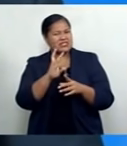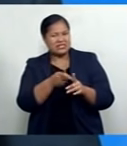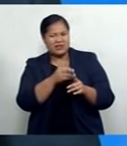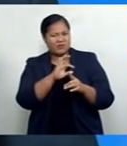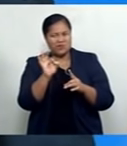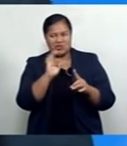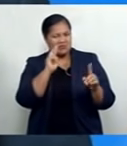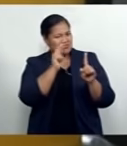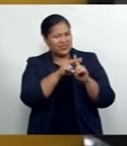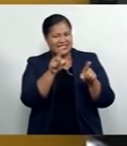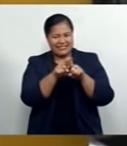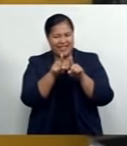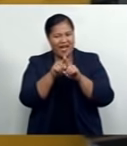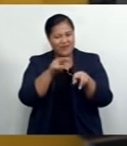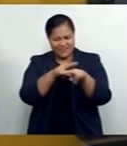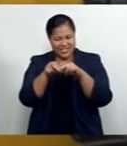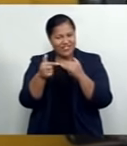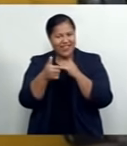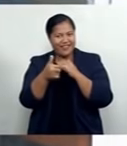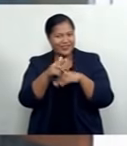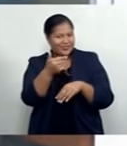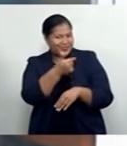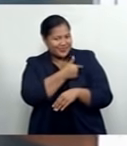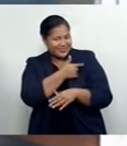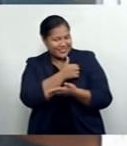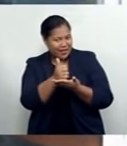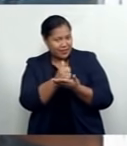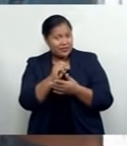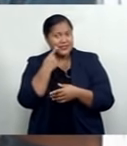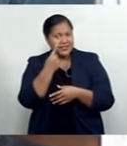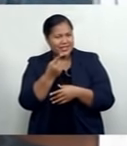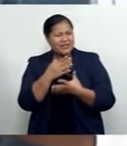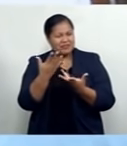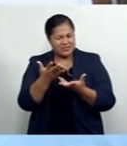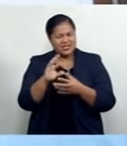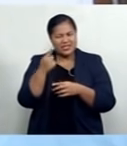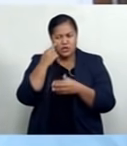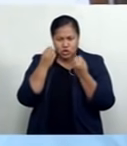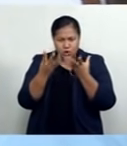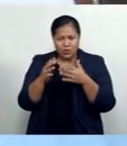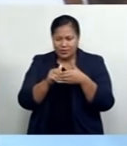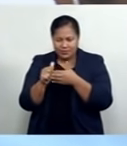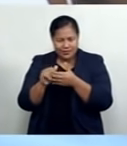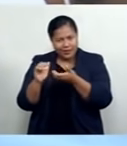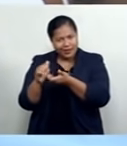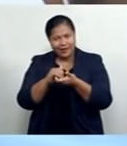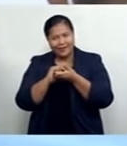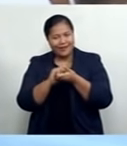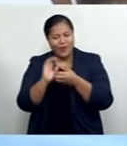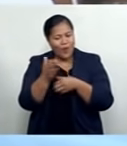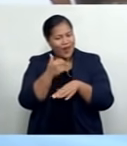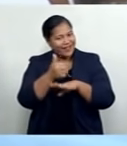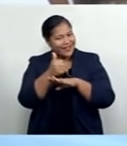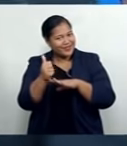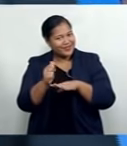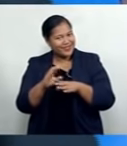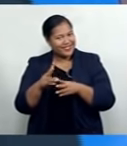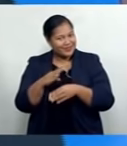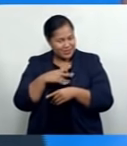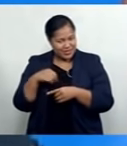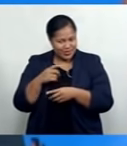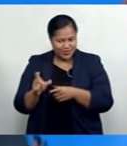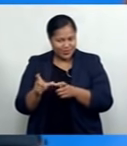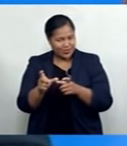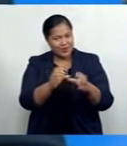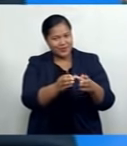Fiji's level of vaccination. Fig says that this speaks volume of the leadership and collaboration of all government agencies.